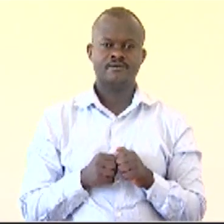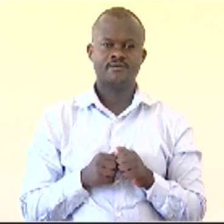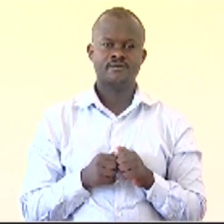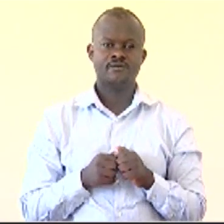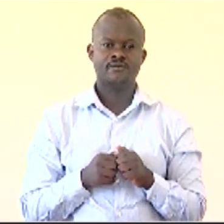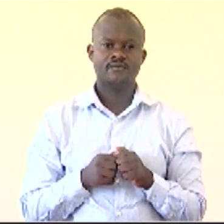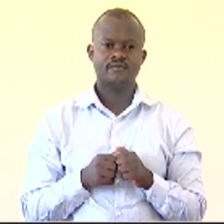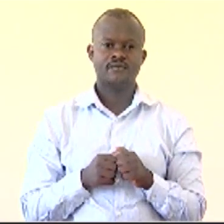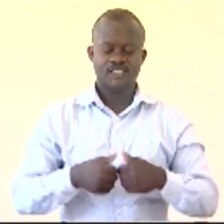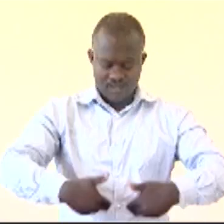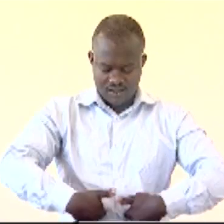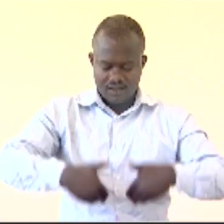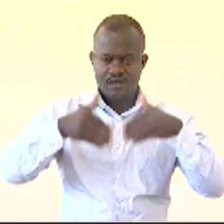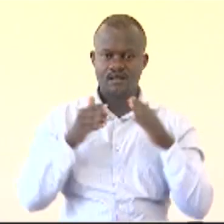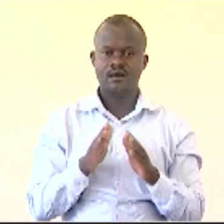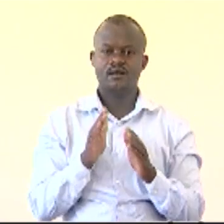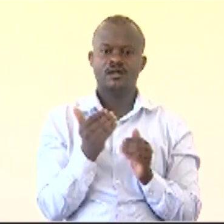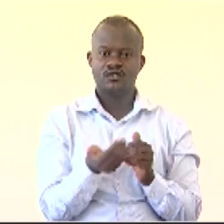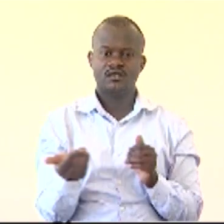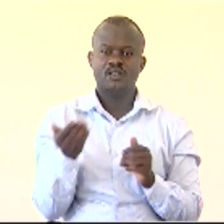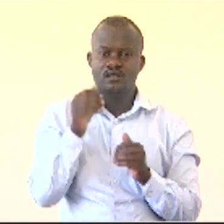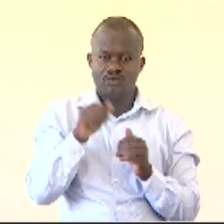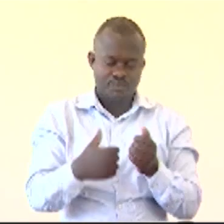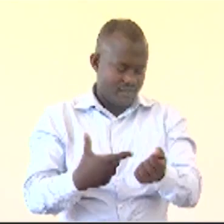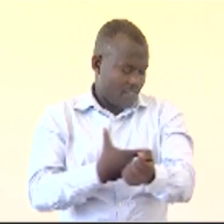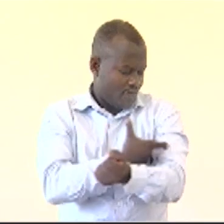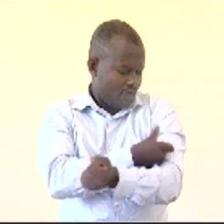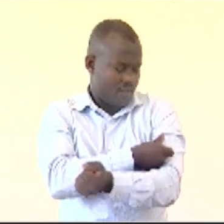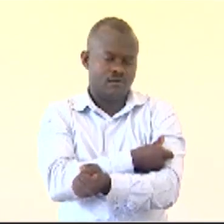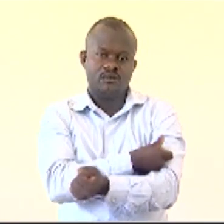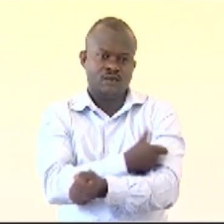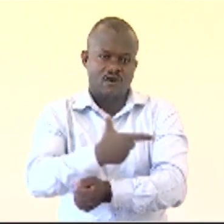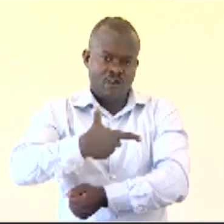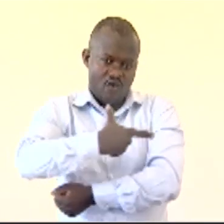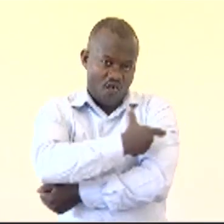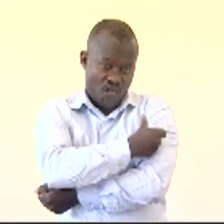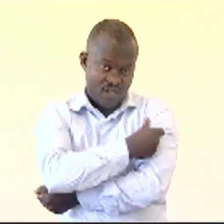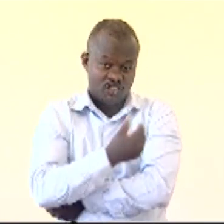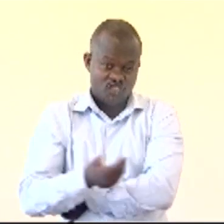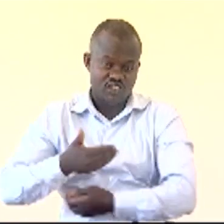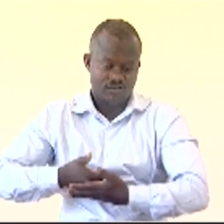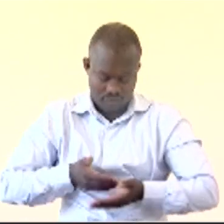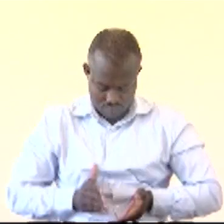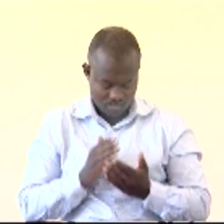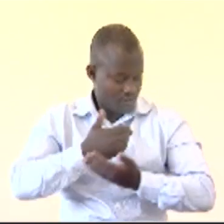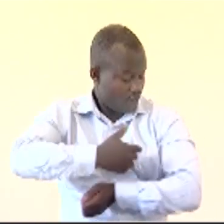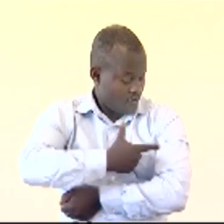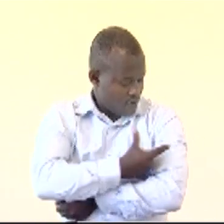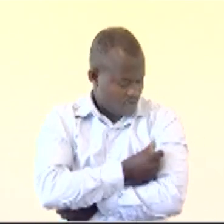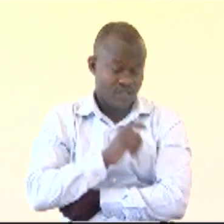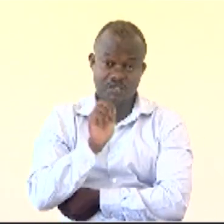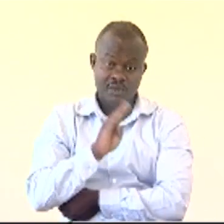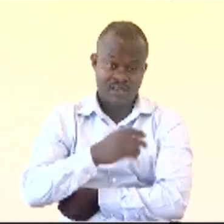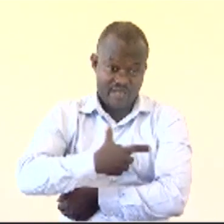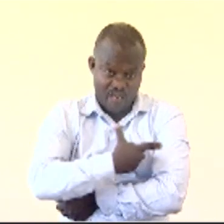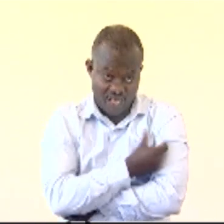Young children should be immunized. Talk about immunization. And the tuberculosis vaccine